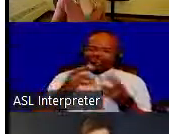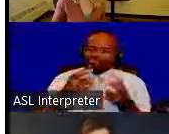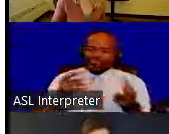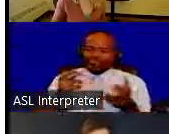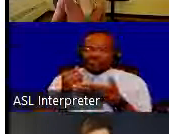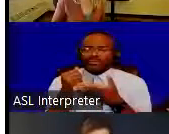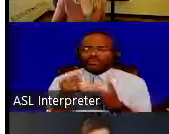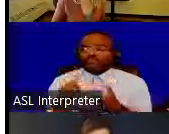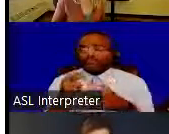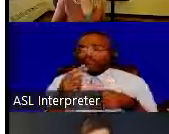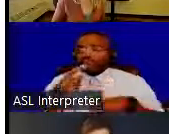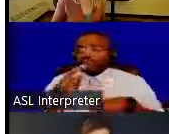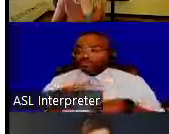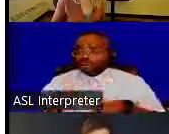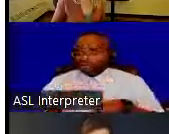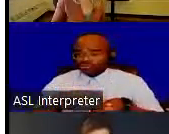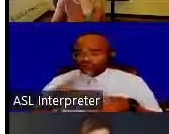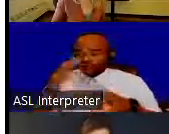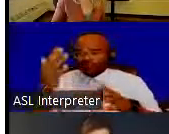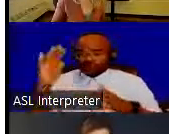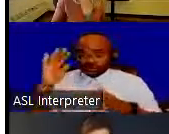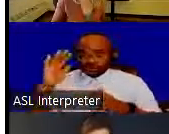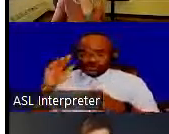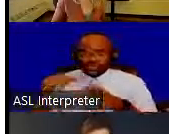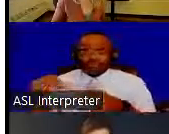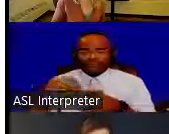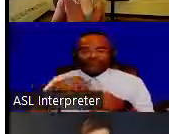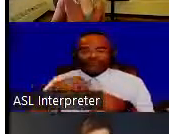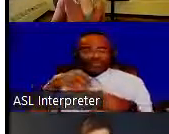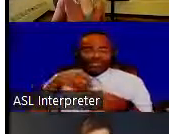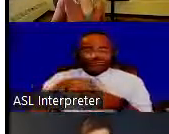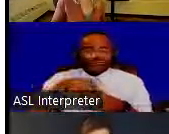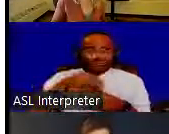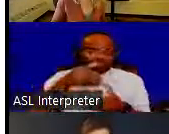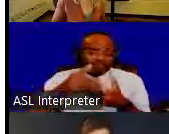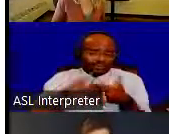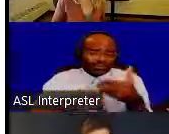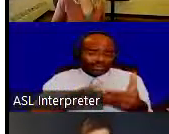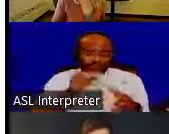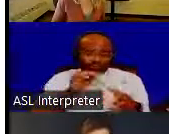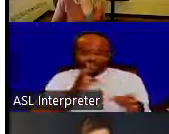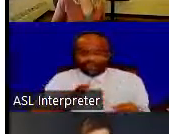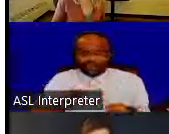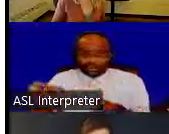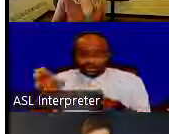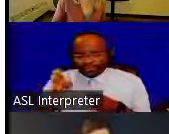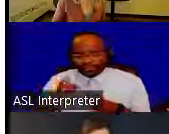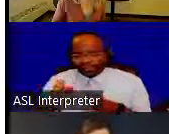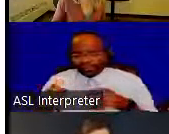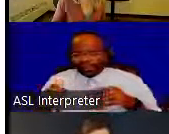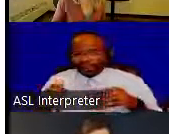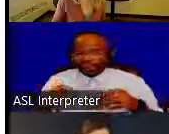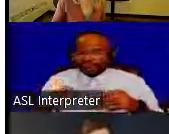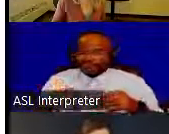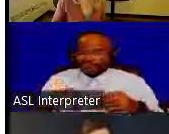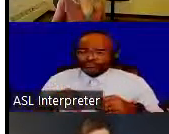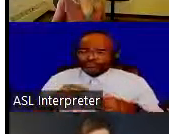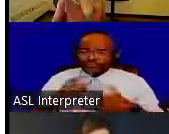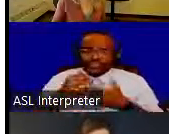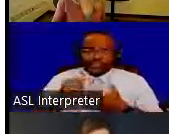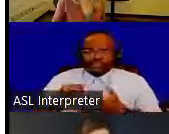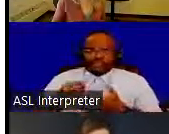forests go through their internal planning processes, as you know, to help national